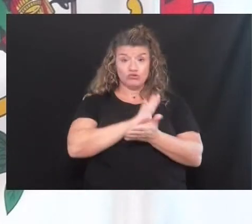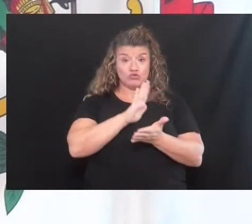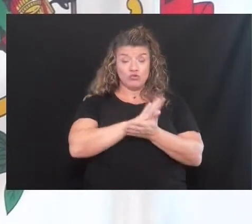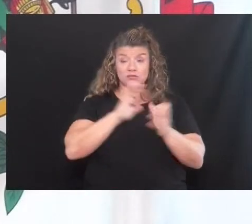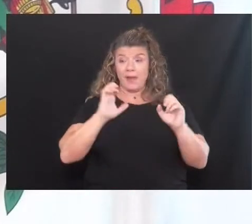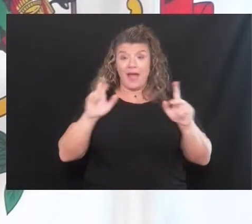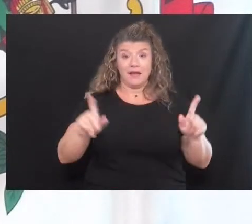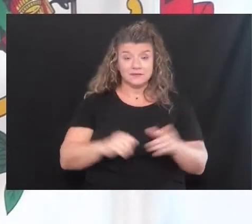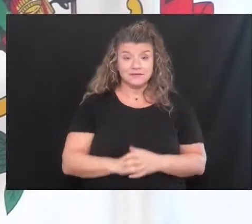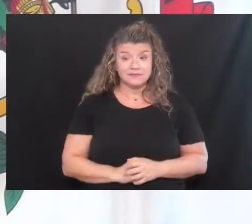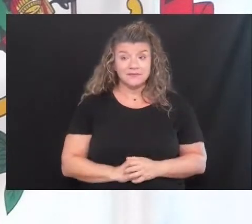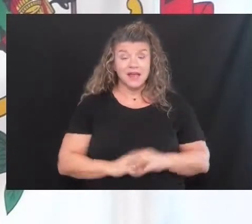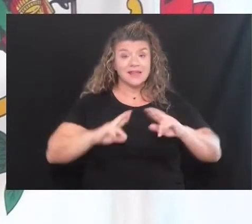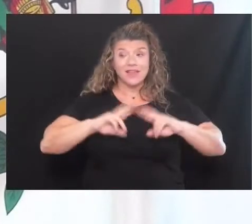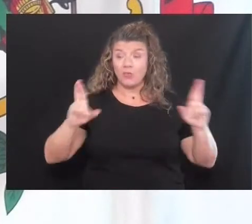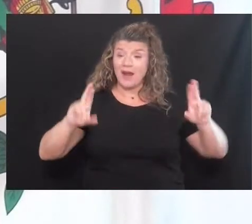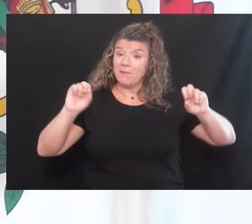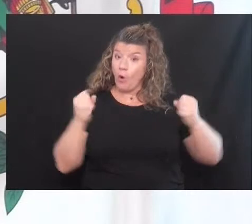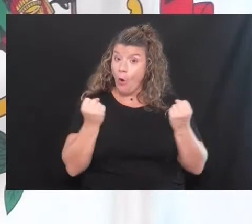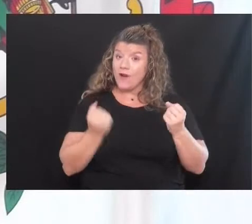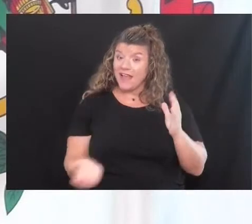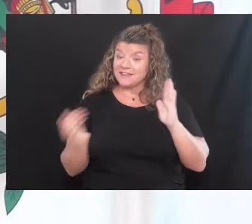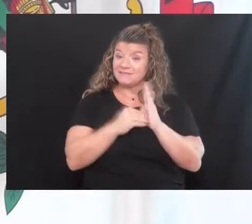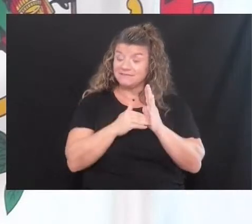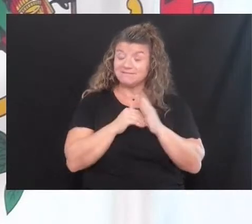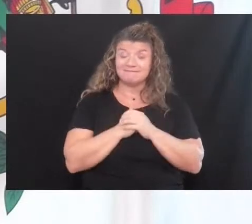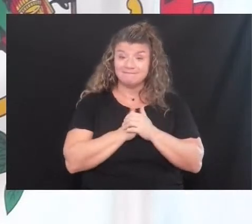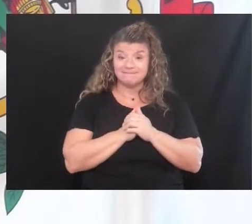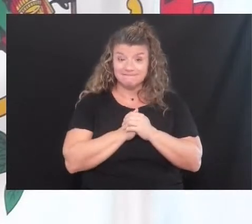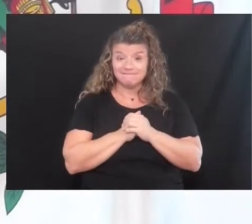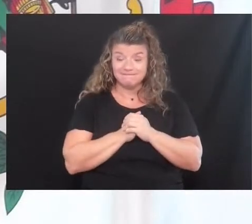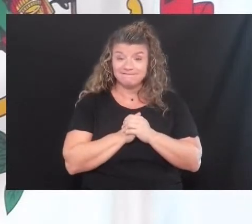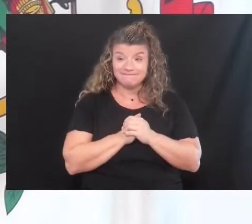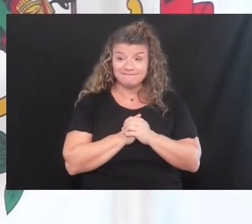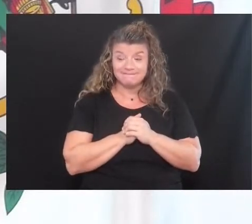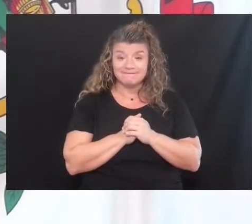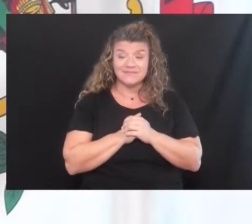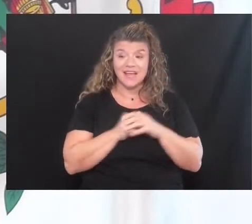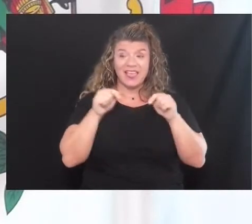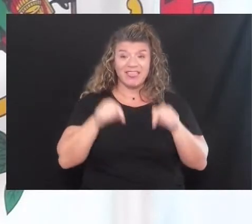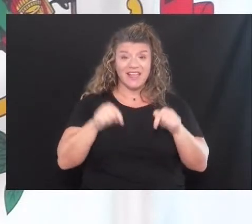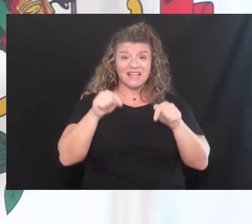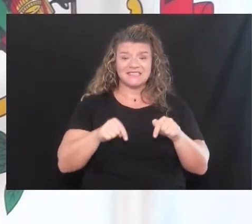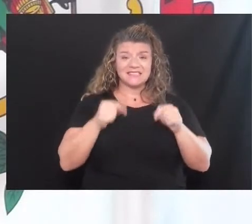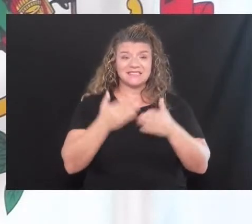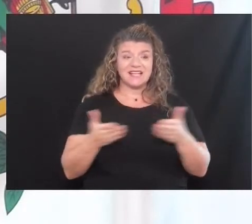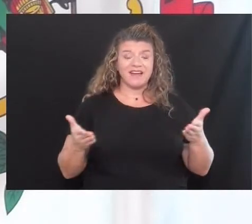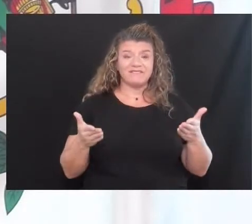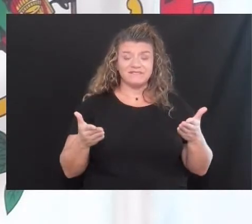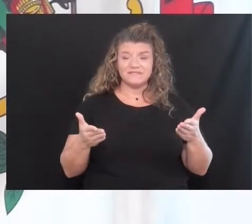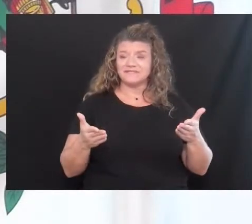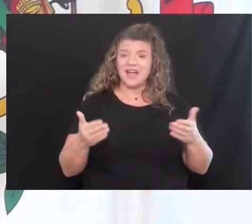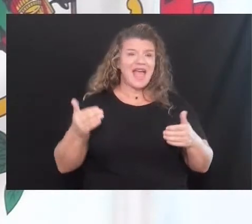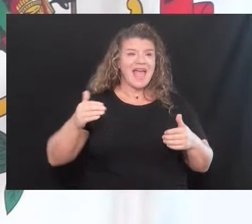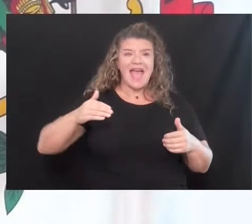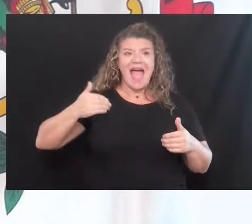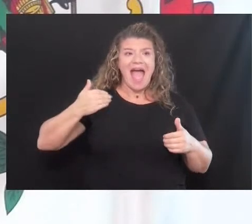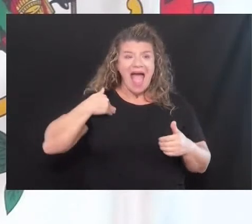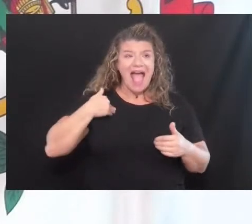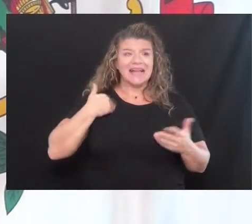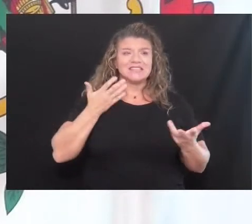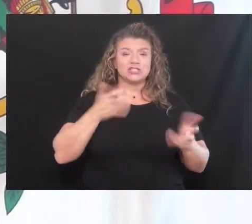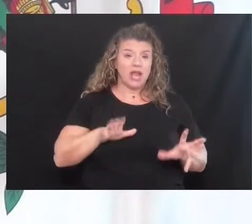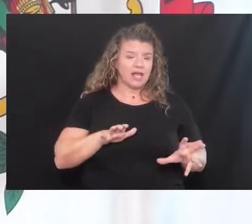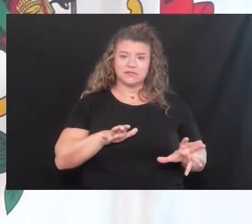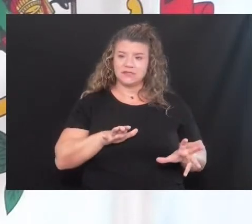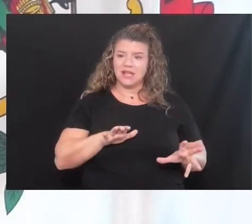It's getting ready to get cold again. Absolutely, this stuff has a chance, and